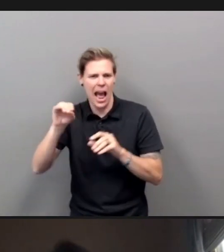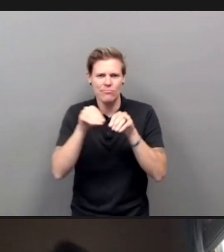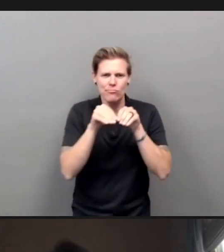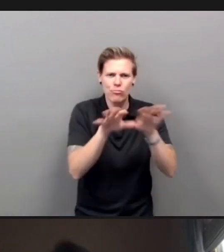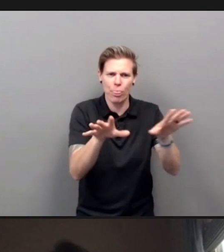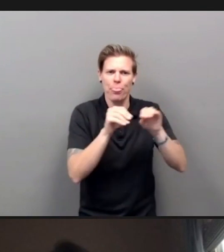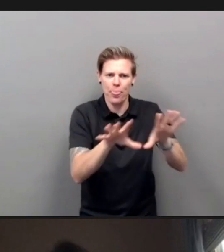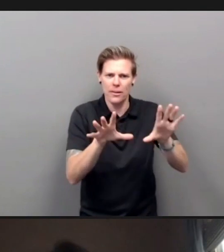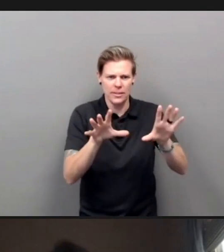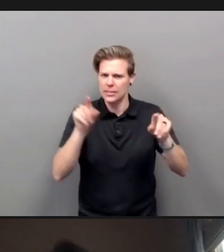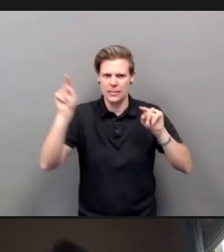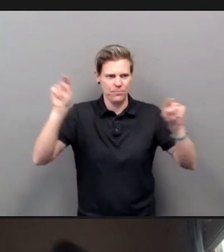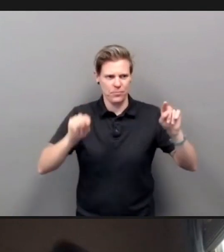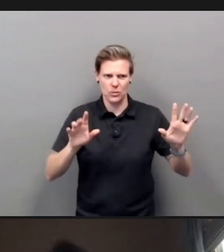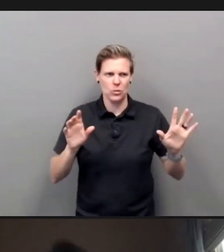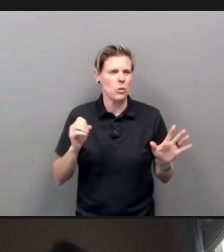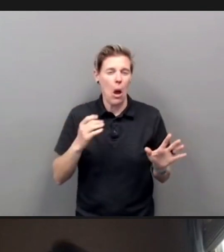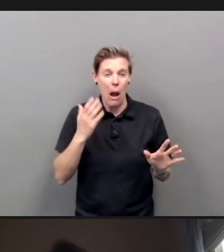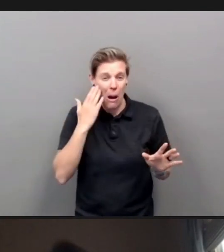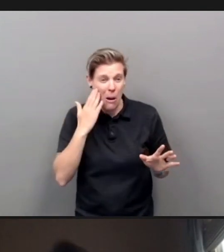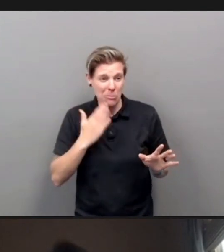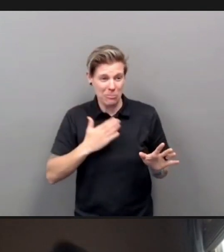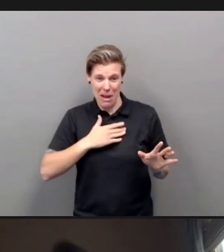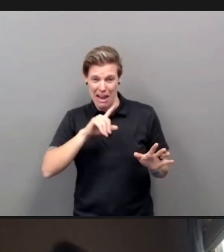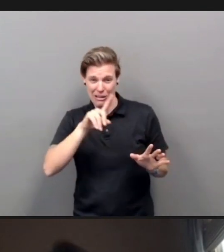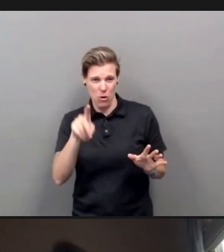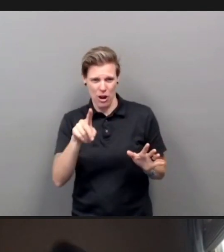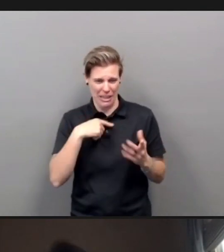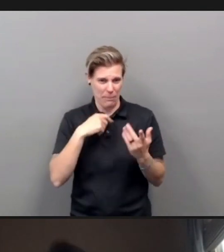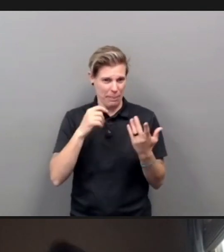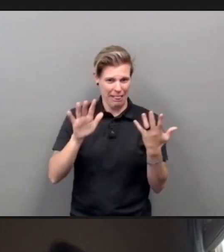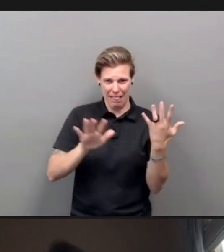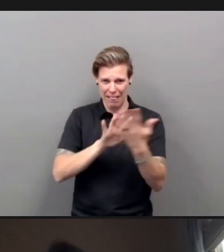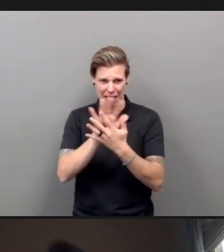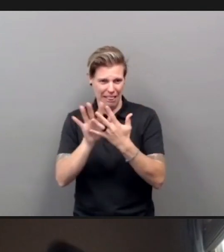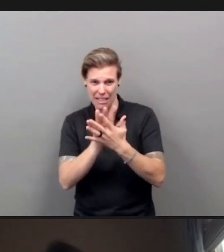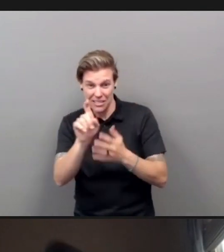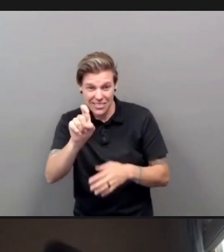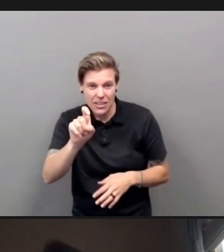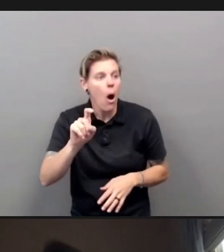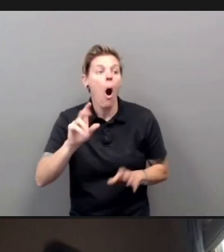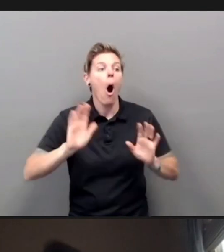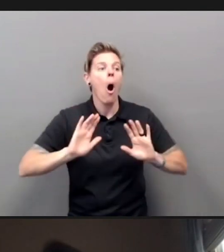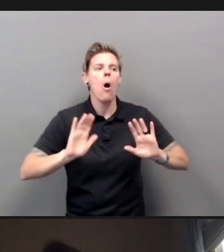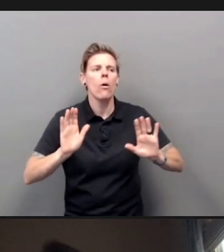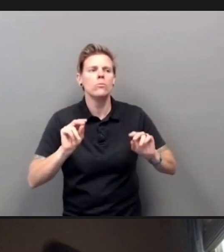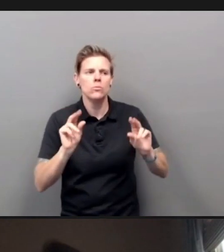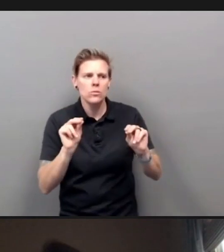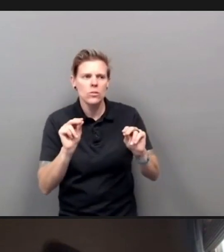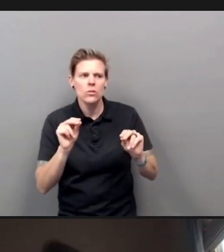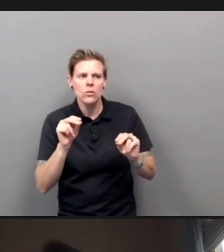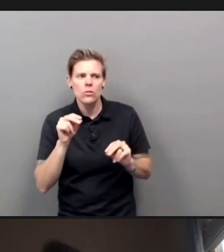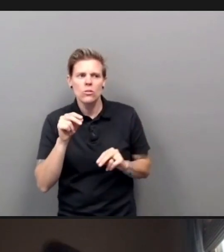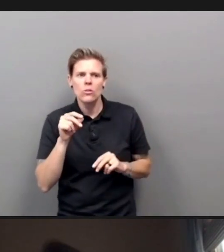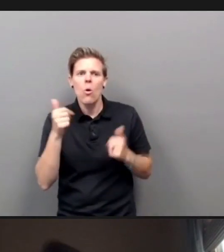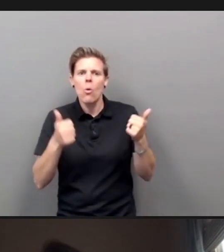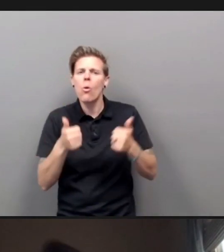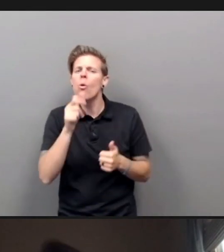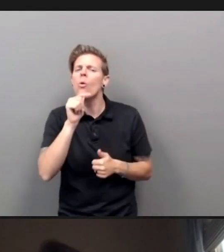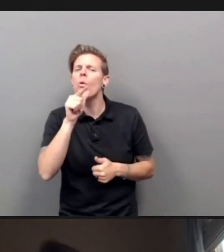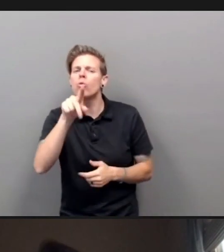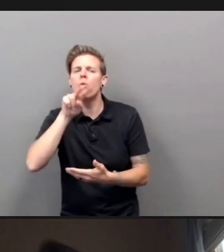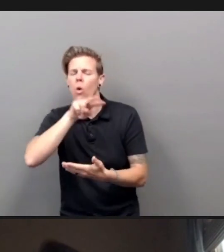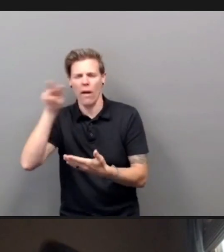sense, right? No. What report are you looking at specifically? Just so we could be talking off the same page. I am looking at